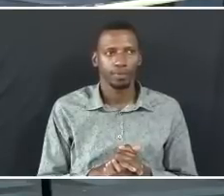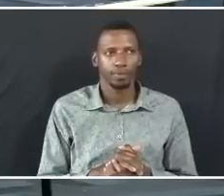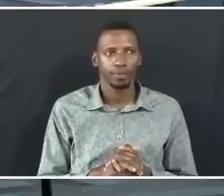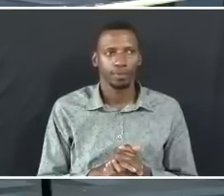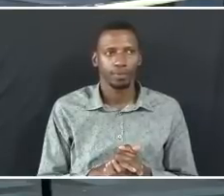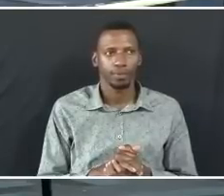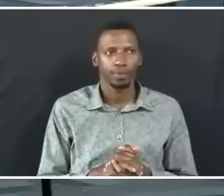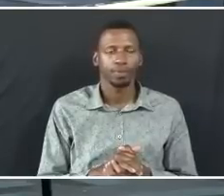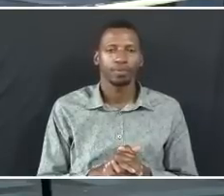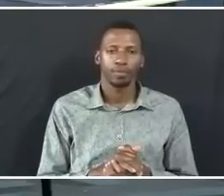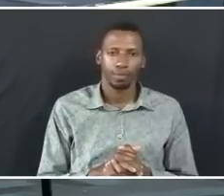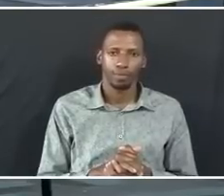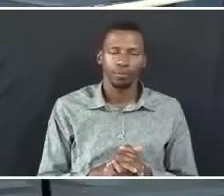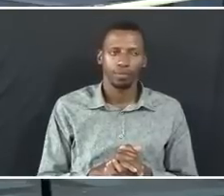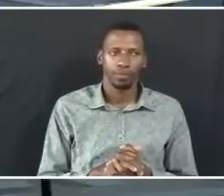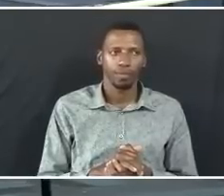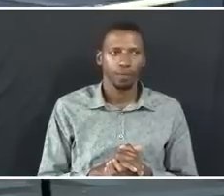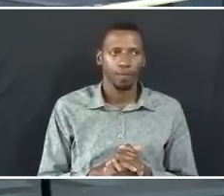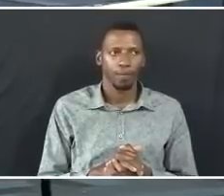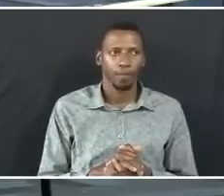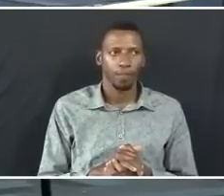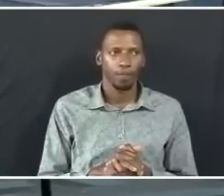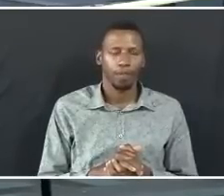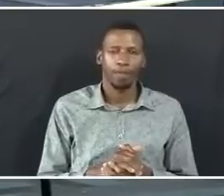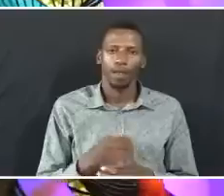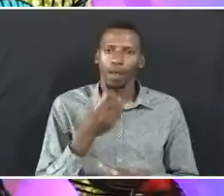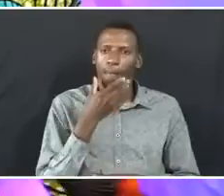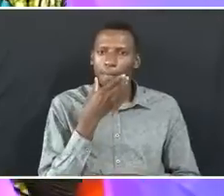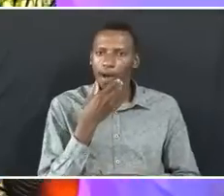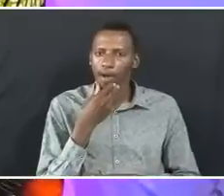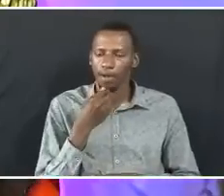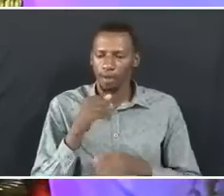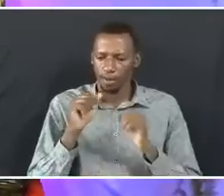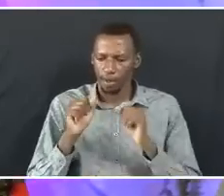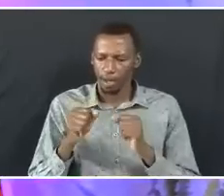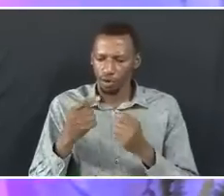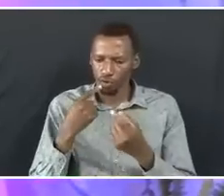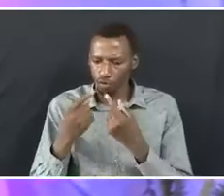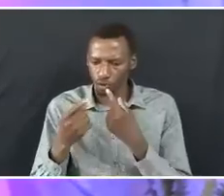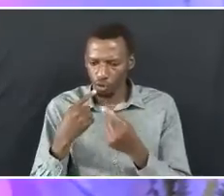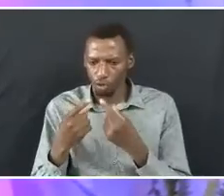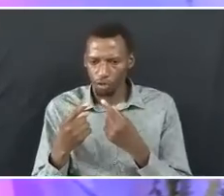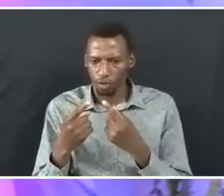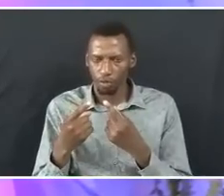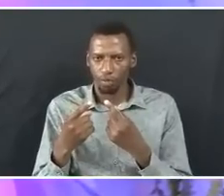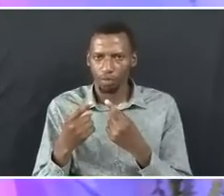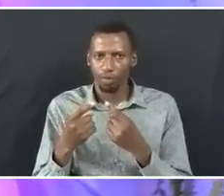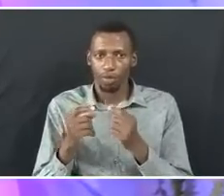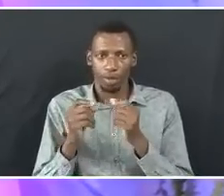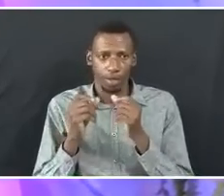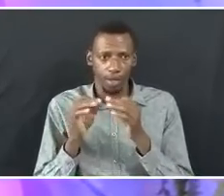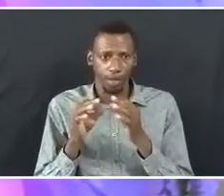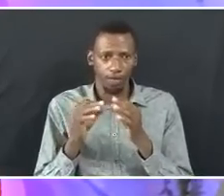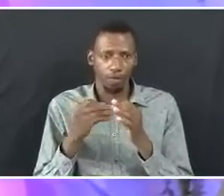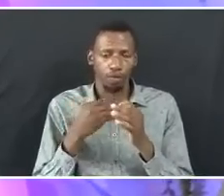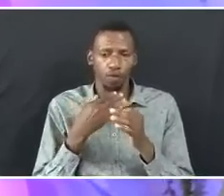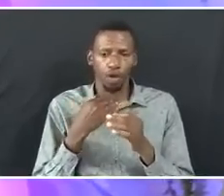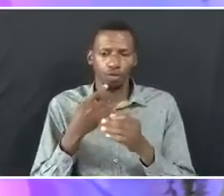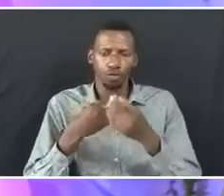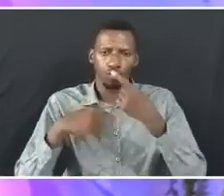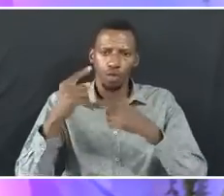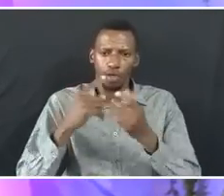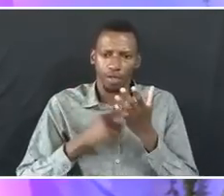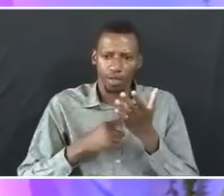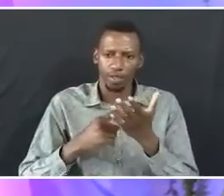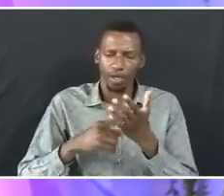That is what it means to be a man. That a man can talk and win. But if you want to win the discussion every other time, he